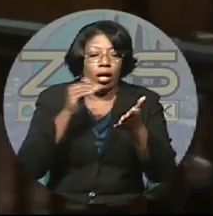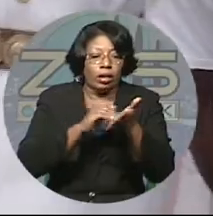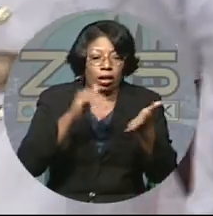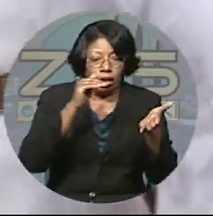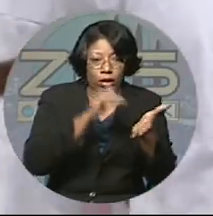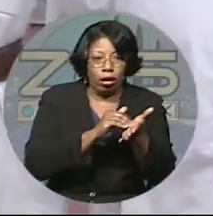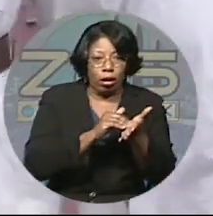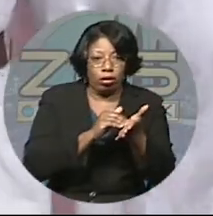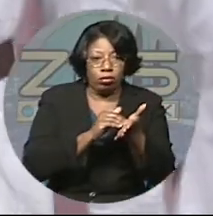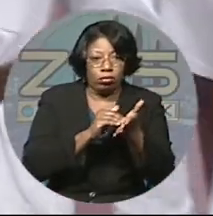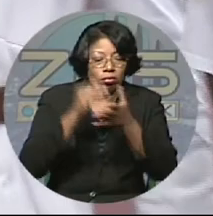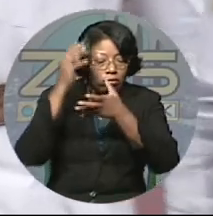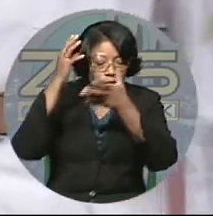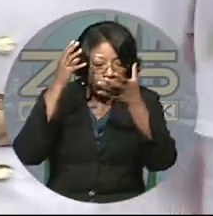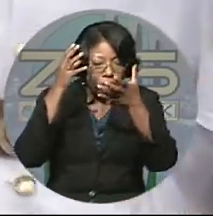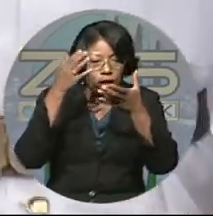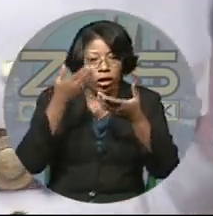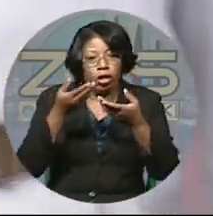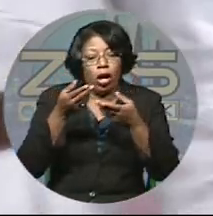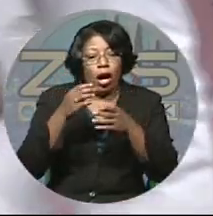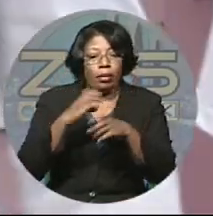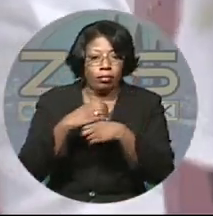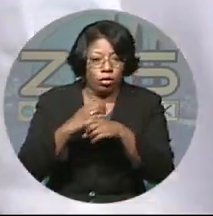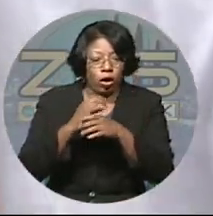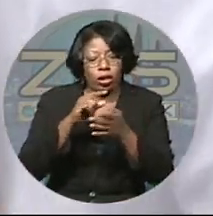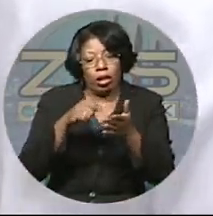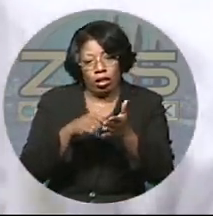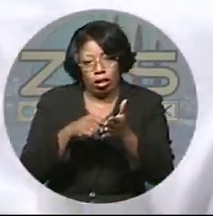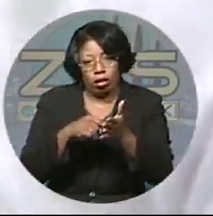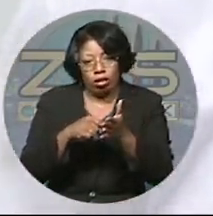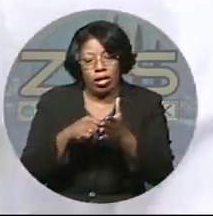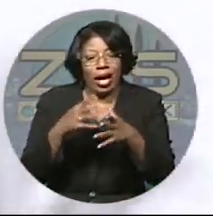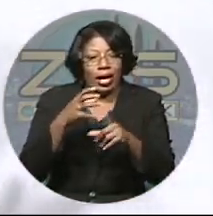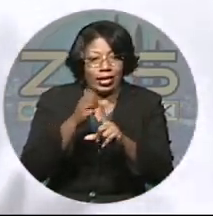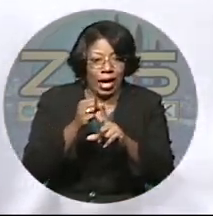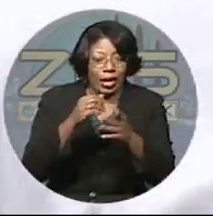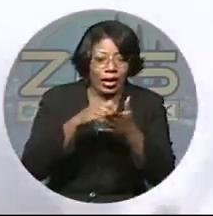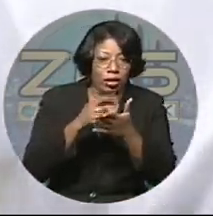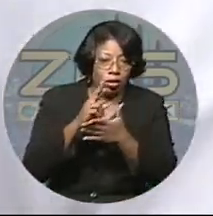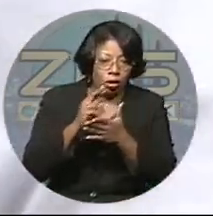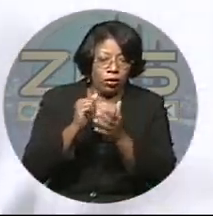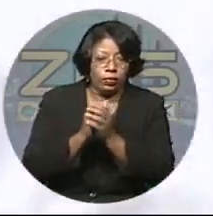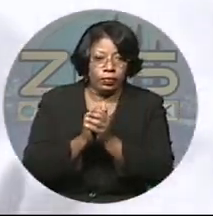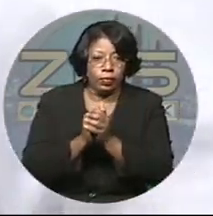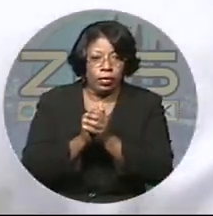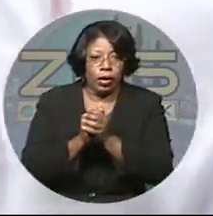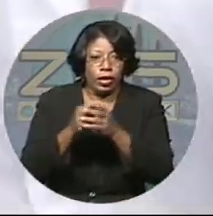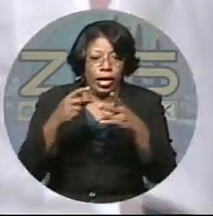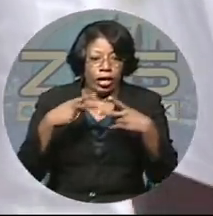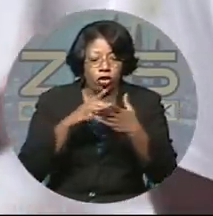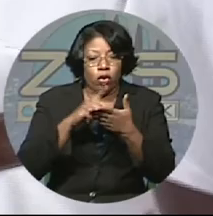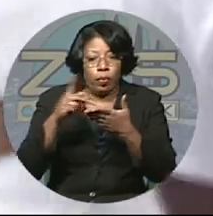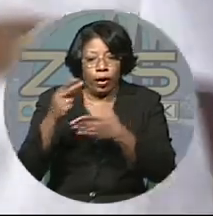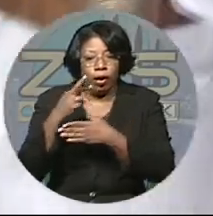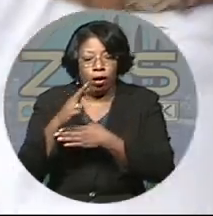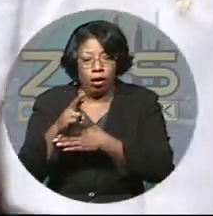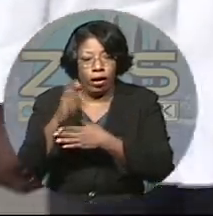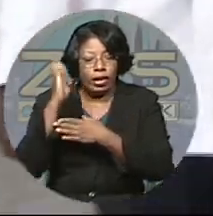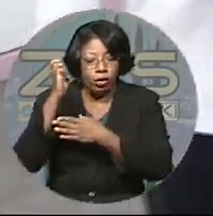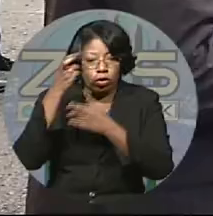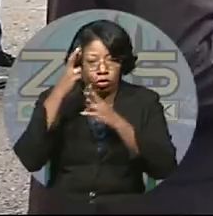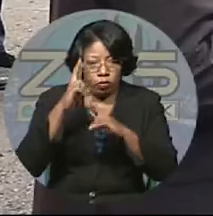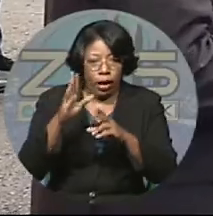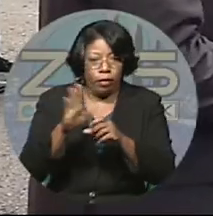attack. The court also noted that Young was extremely remorseful and had offered to pay compensation and was extremely respectful to the